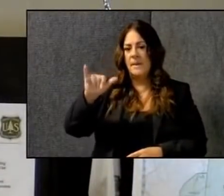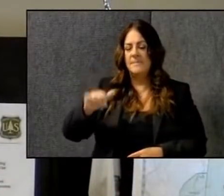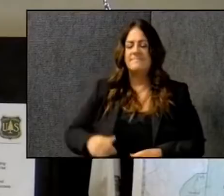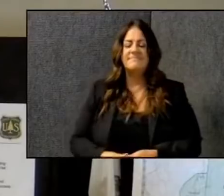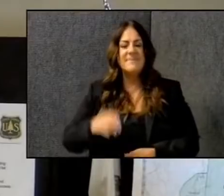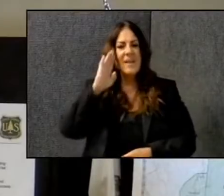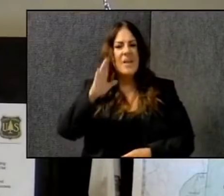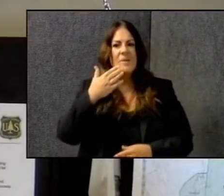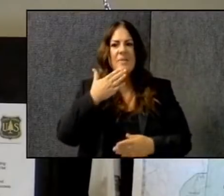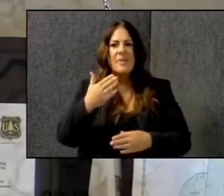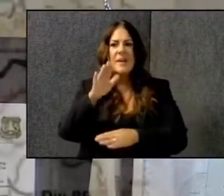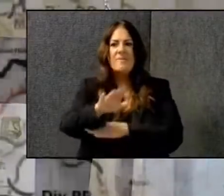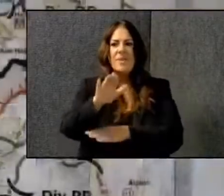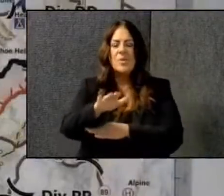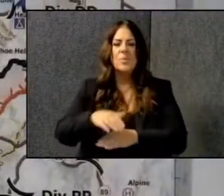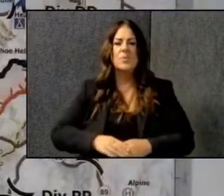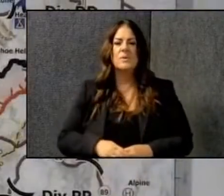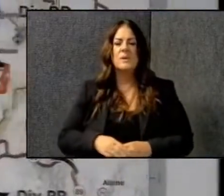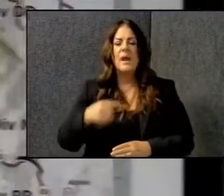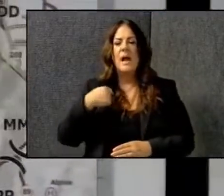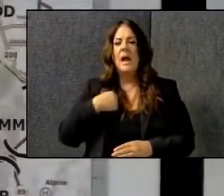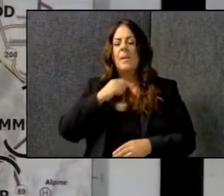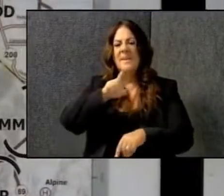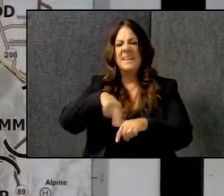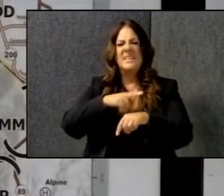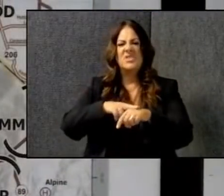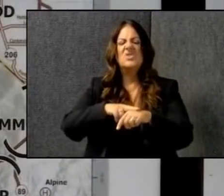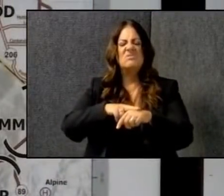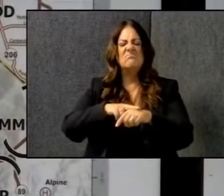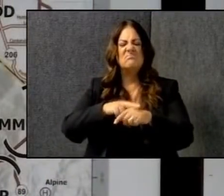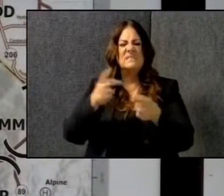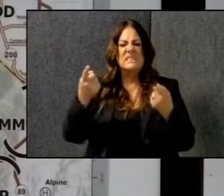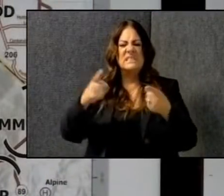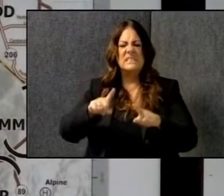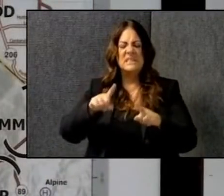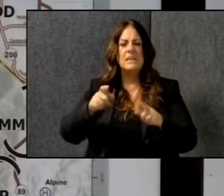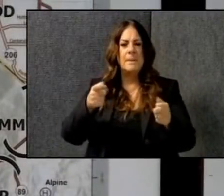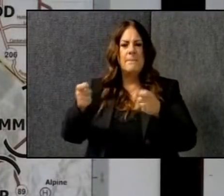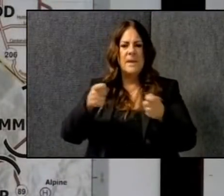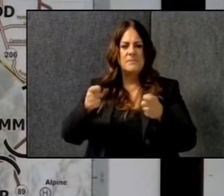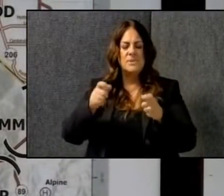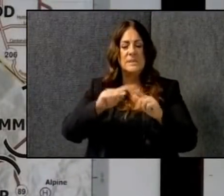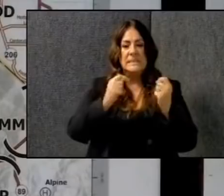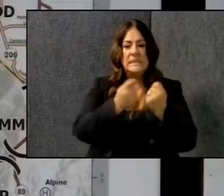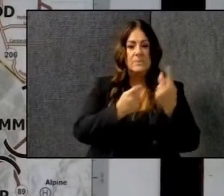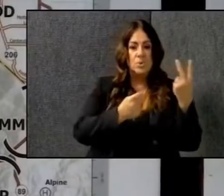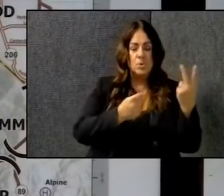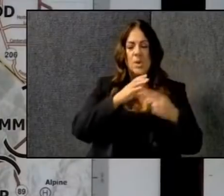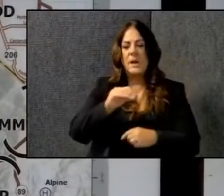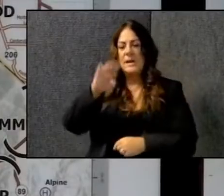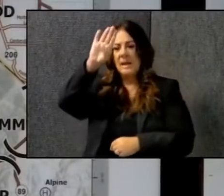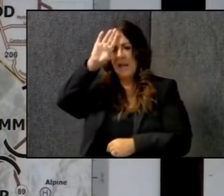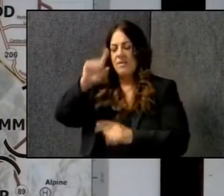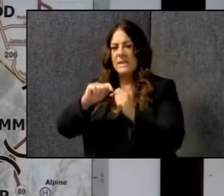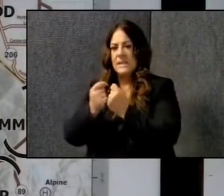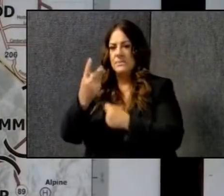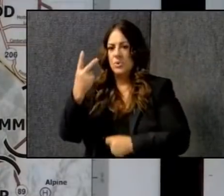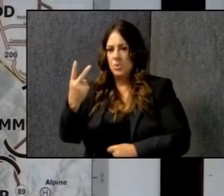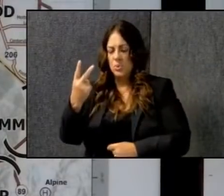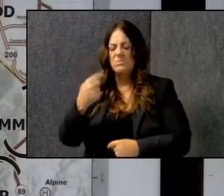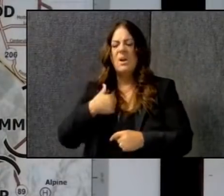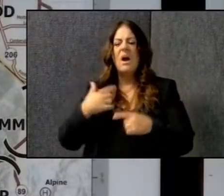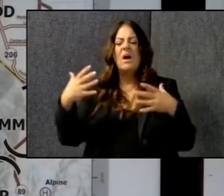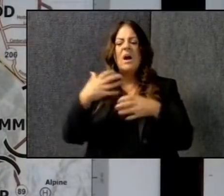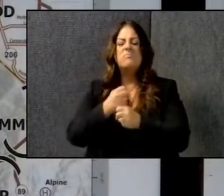Hey, good afternoon, everybody. Beal Monday with National Incident Management Organization Team 2 and representing CAL FIRE Team 2. So we'll give you a rundown on what's been